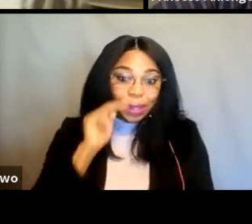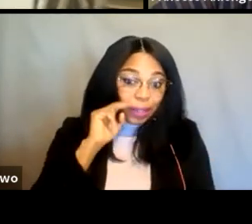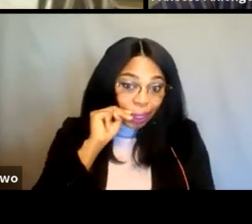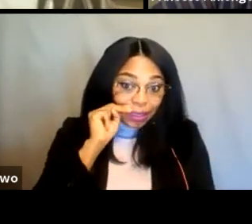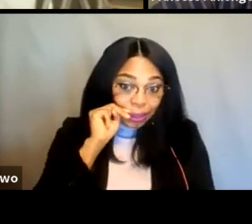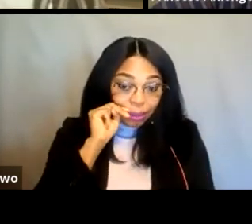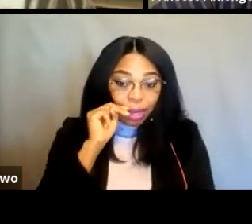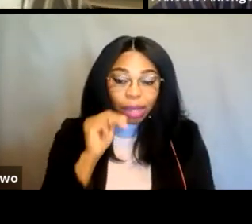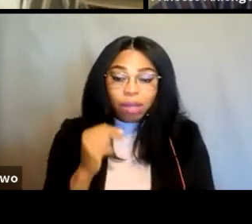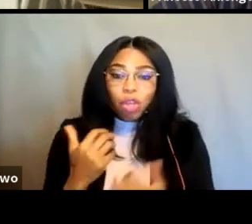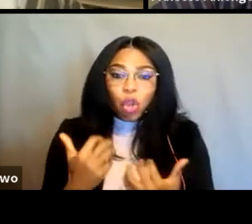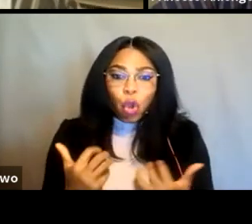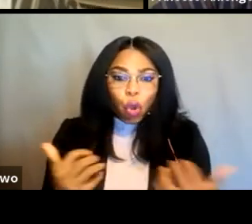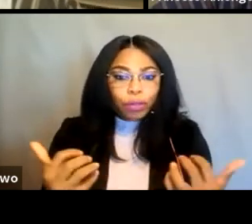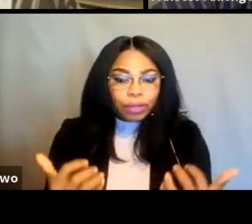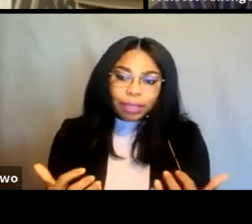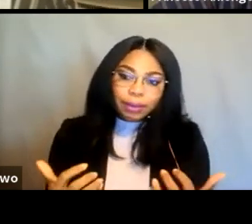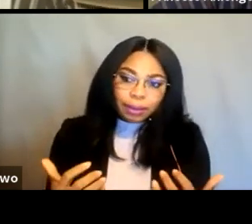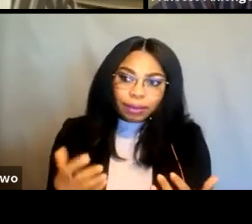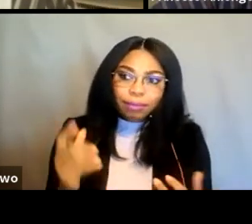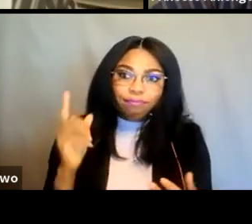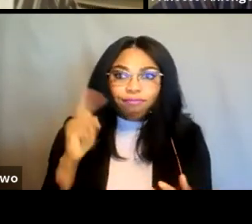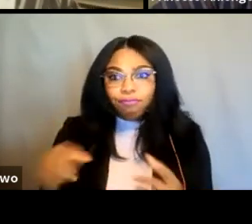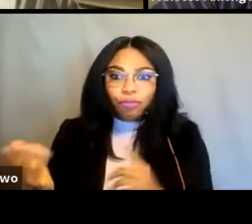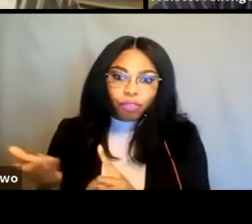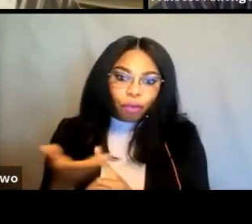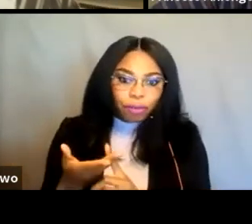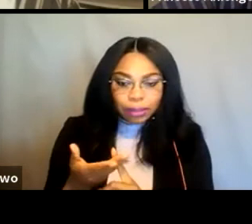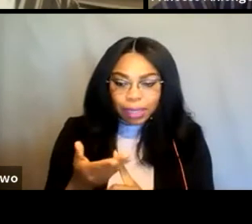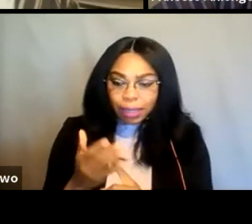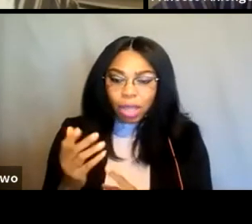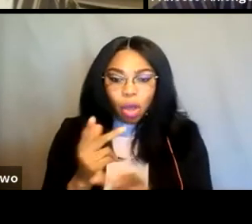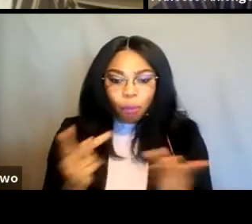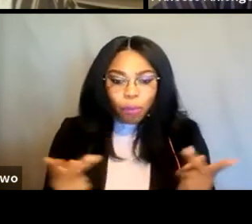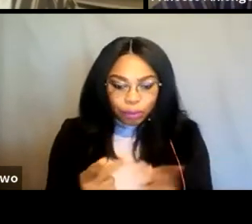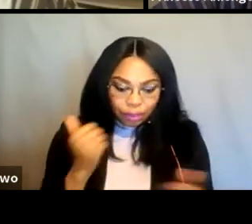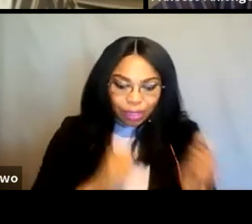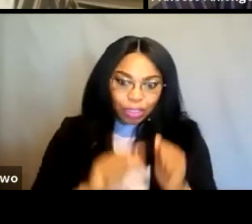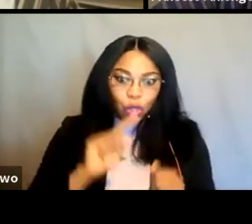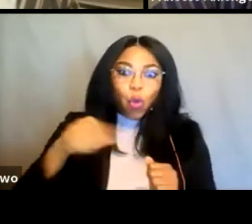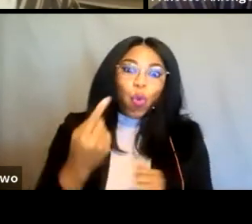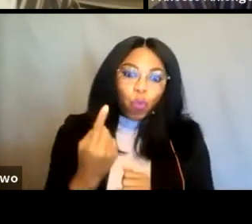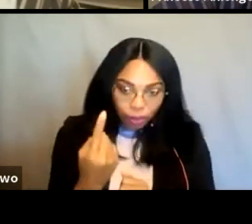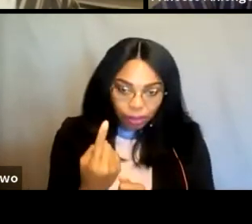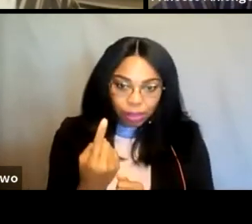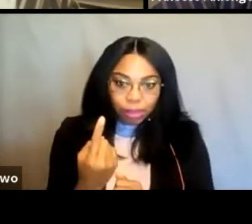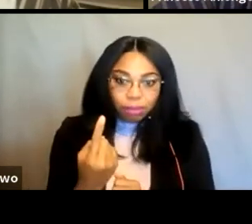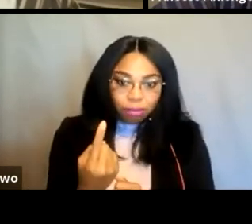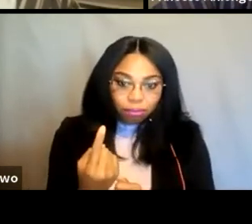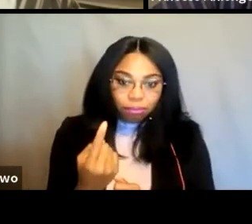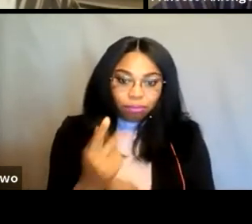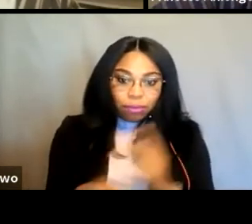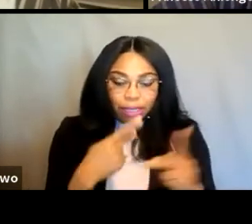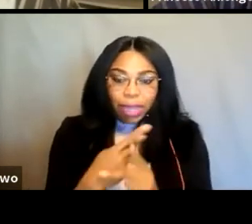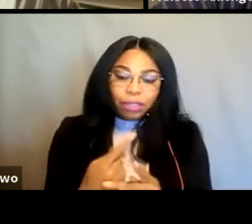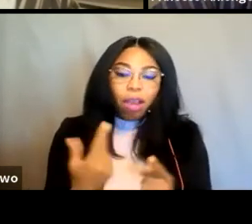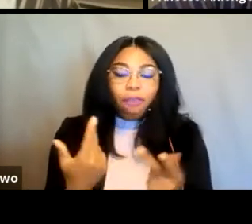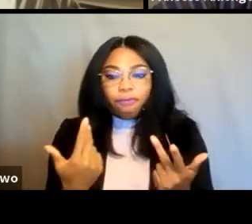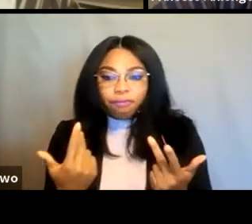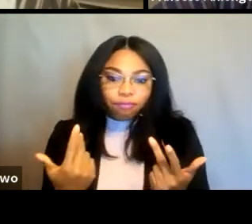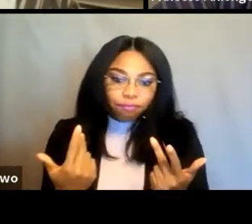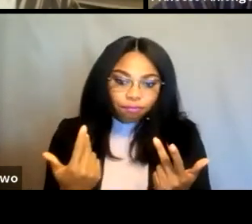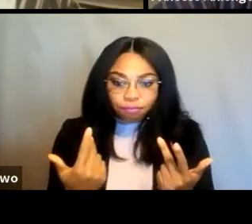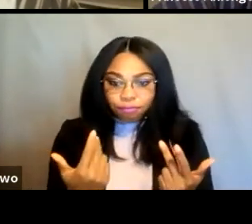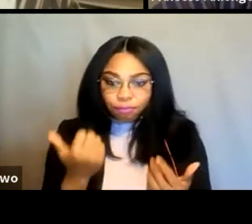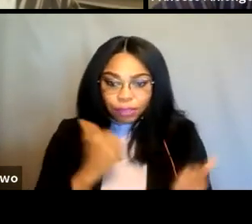audience have been made to believe that proscenium theater is really a form of theater, you know, because we don't have lots of outdoor theaters, which is actually